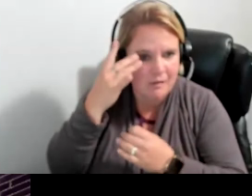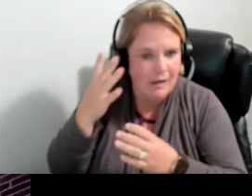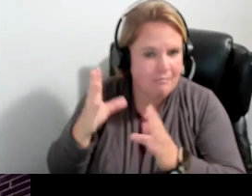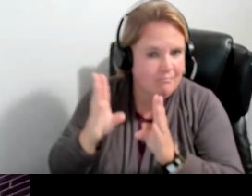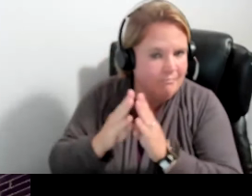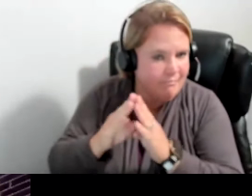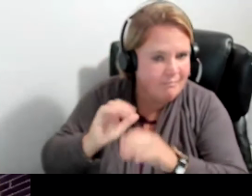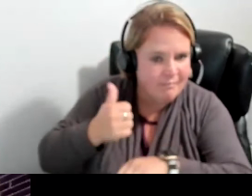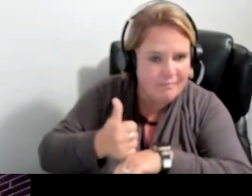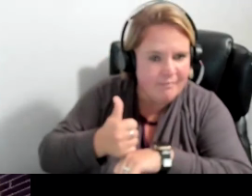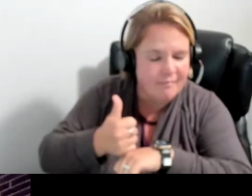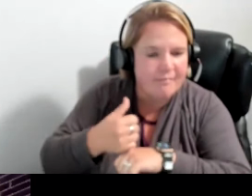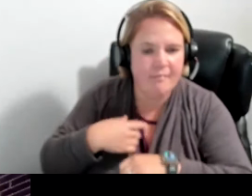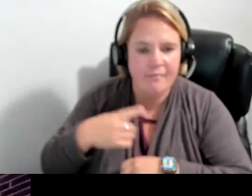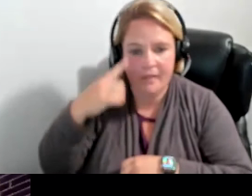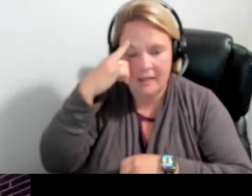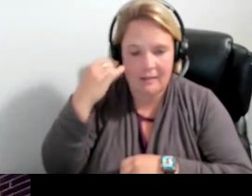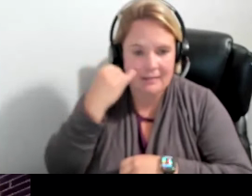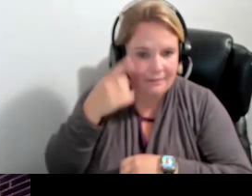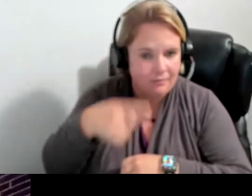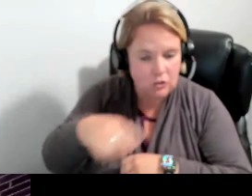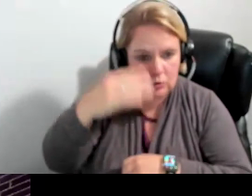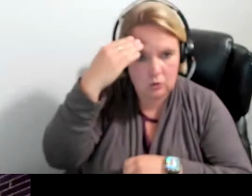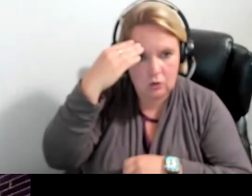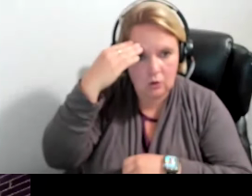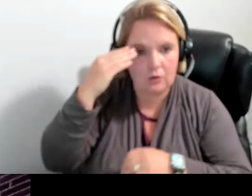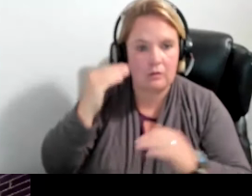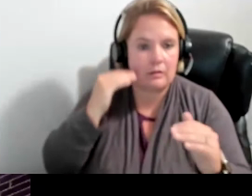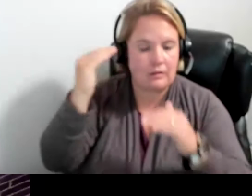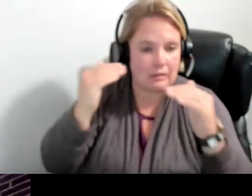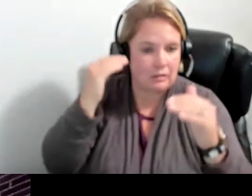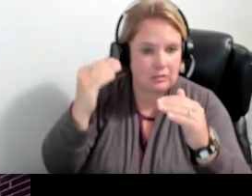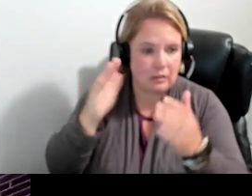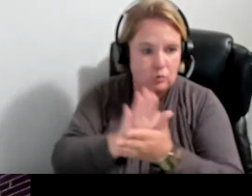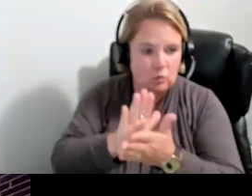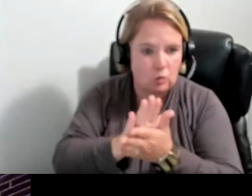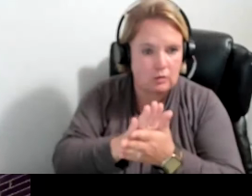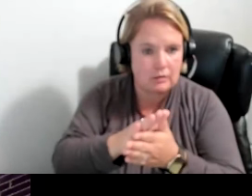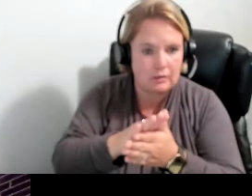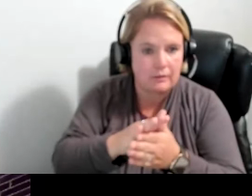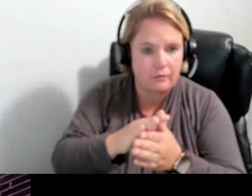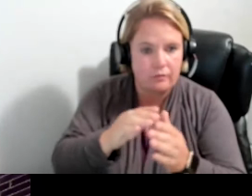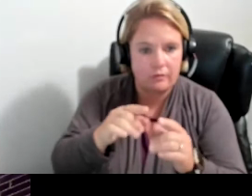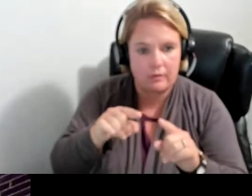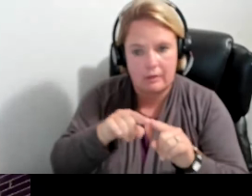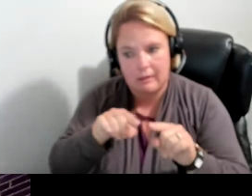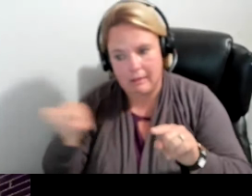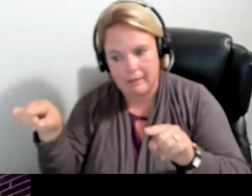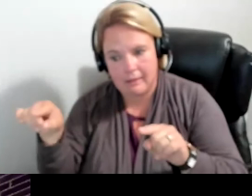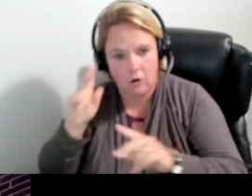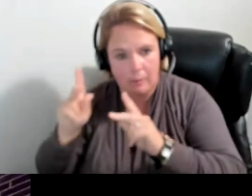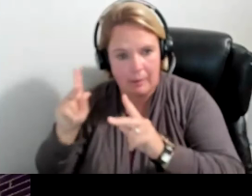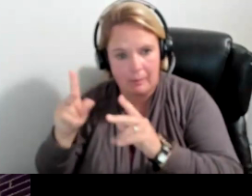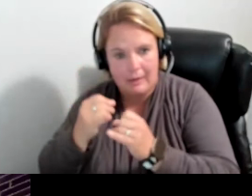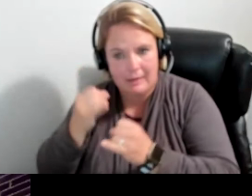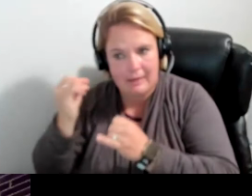I think, you know, if anybody knows, like Fresno Adult School is just down the block. So like at the very end of it, there are neighbors down the street. And